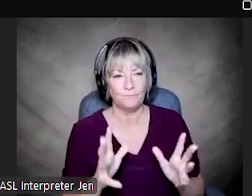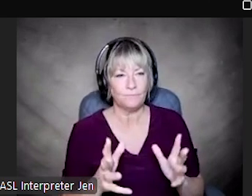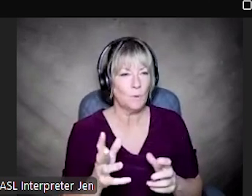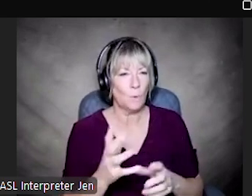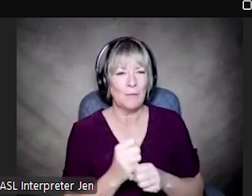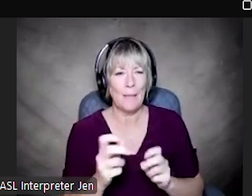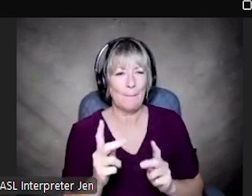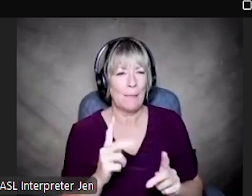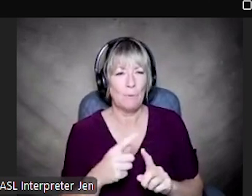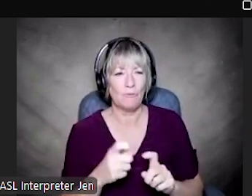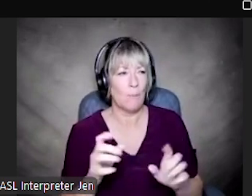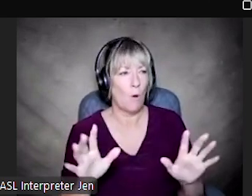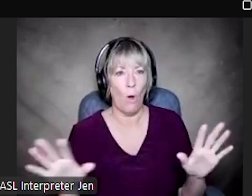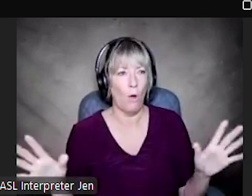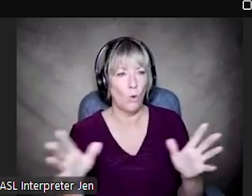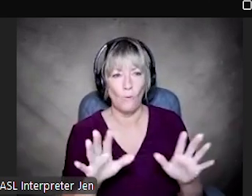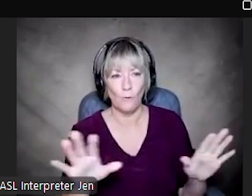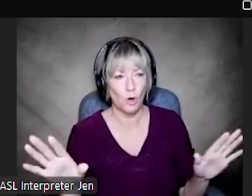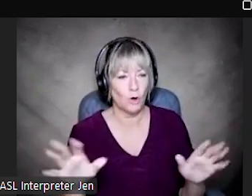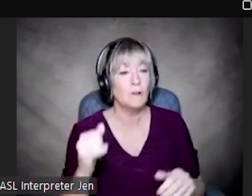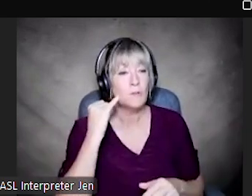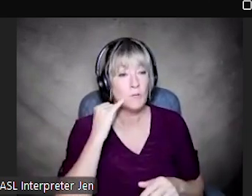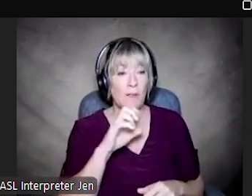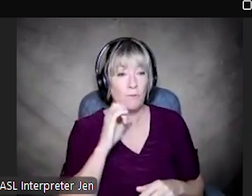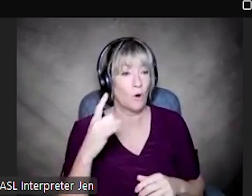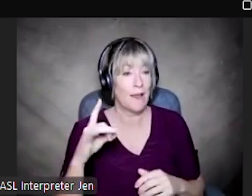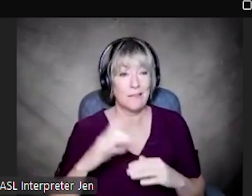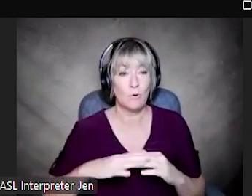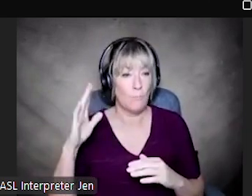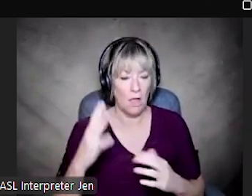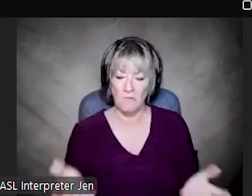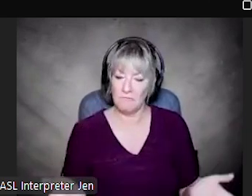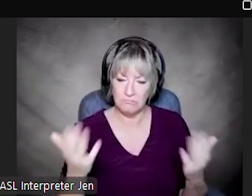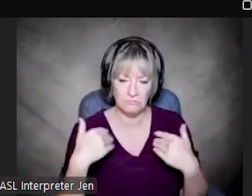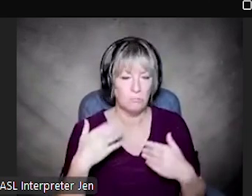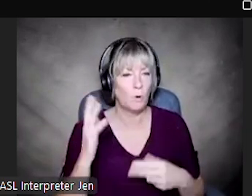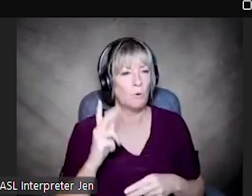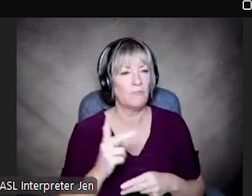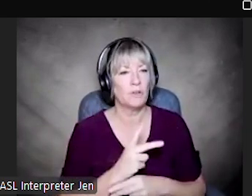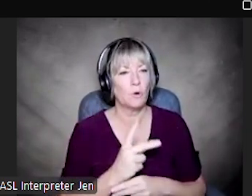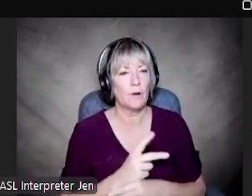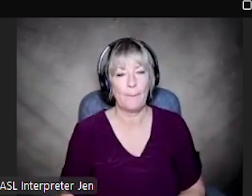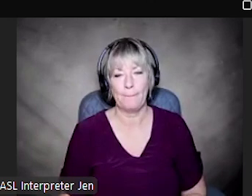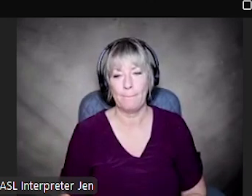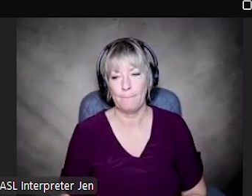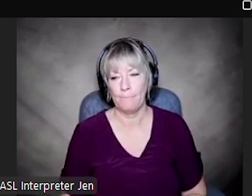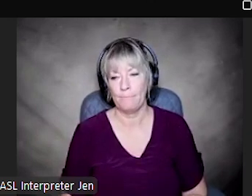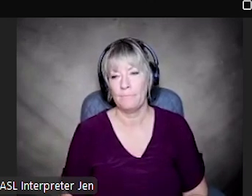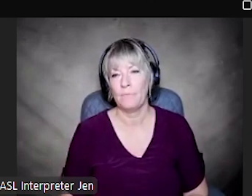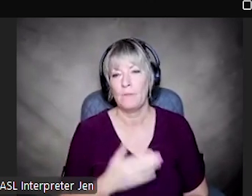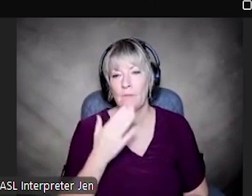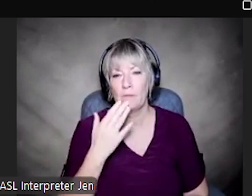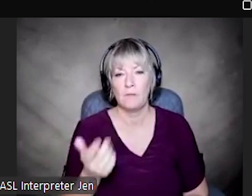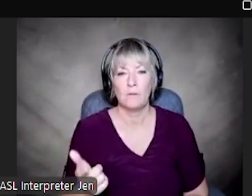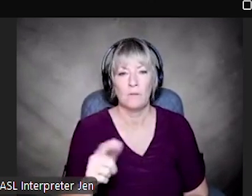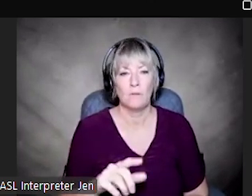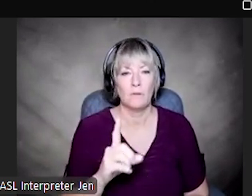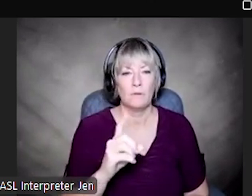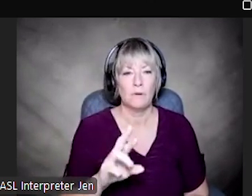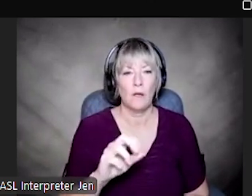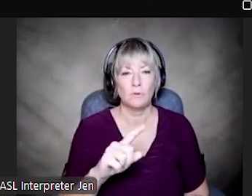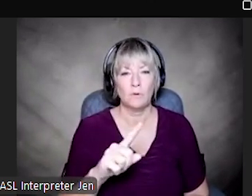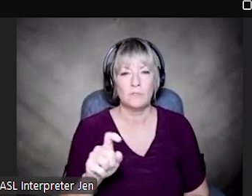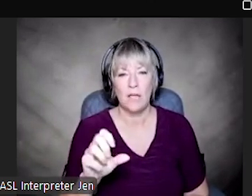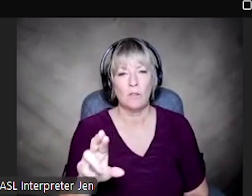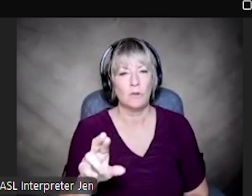all over. So as long as they're 18 years and above, we will figure it out. Nice, nice. Now over to you, Dr. Zeller.